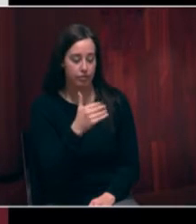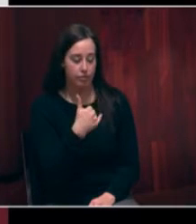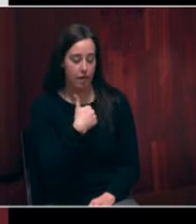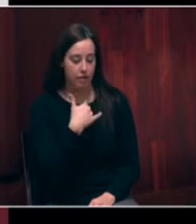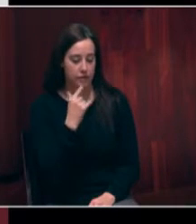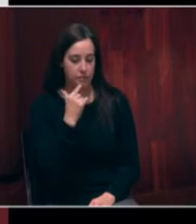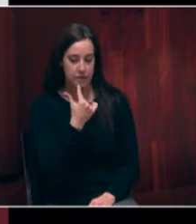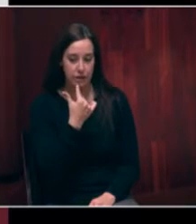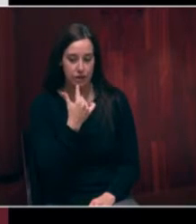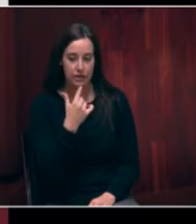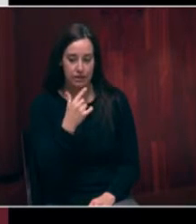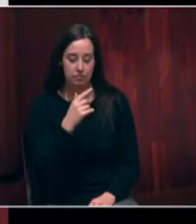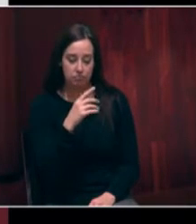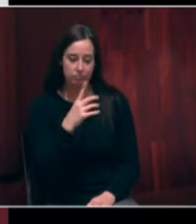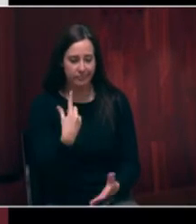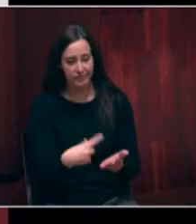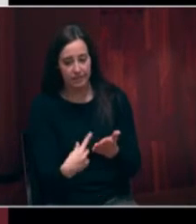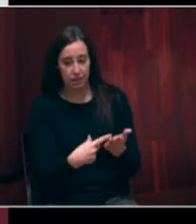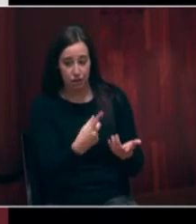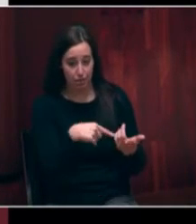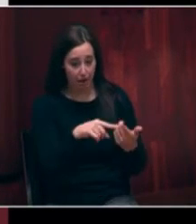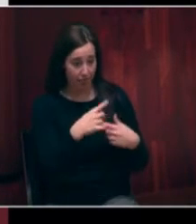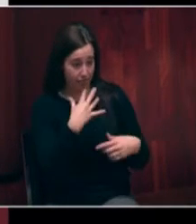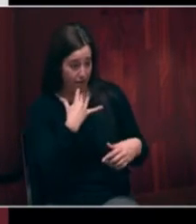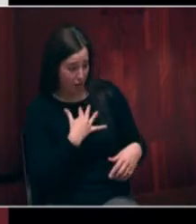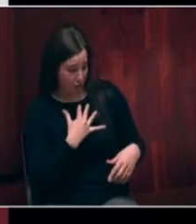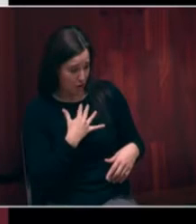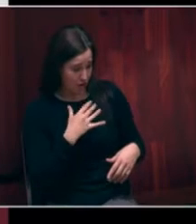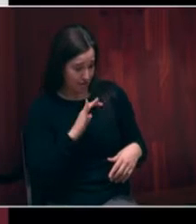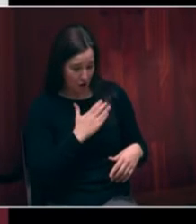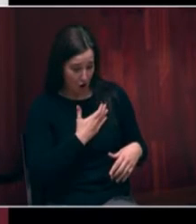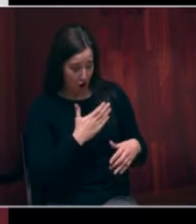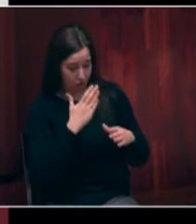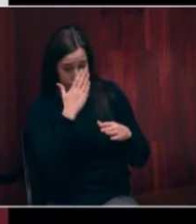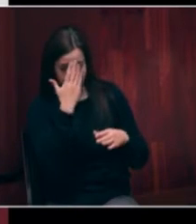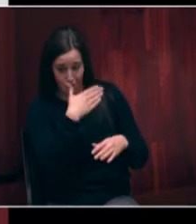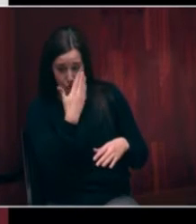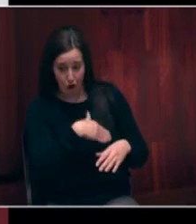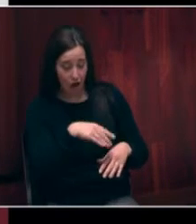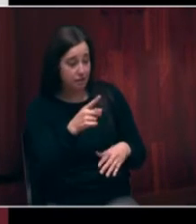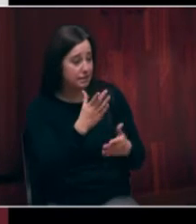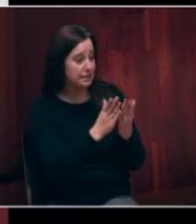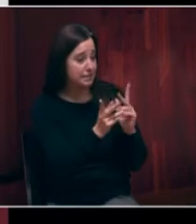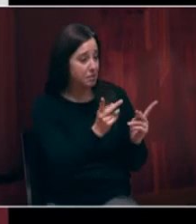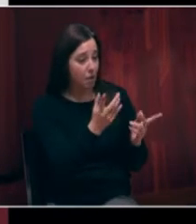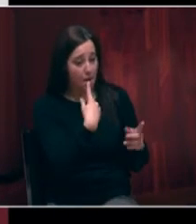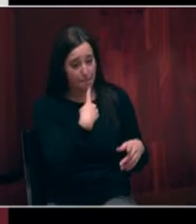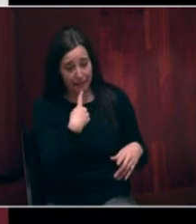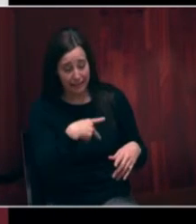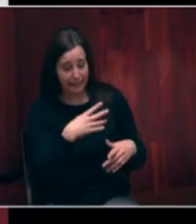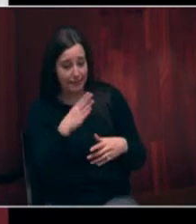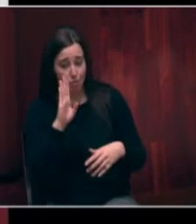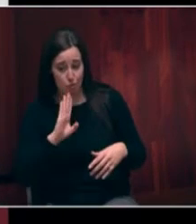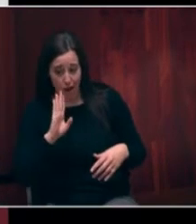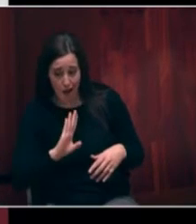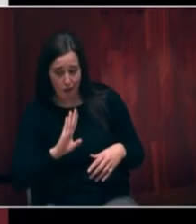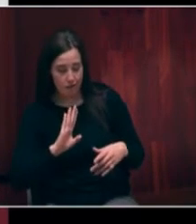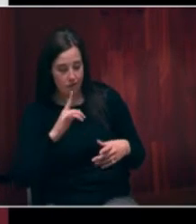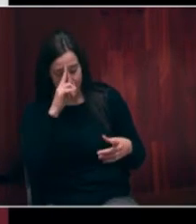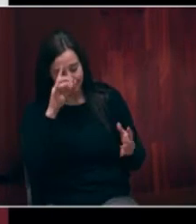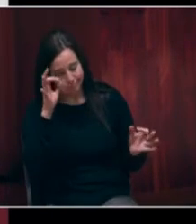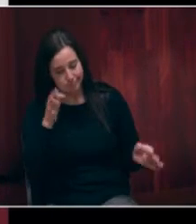agencies on what the color of our cover sheets should be, and that's the actual truth. Some folks wanted pink, brown, you name it. But we ended up settling on green,